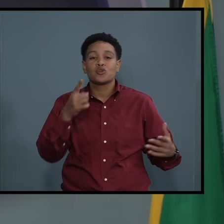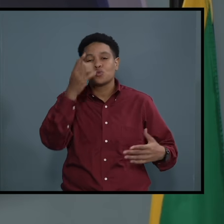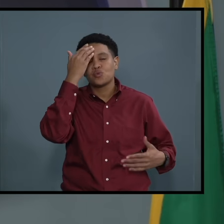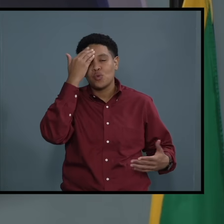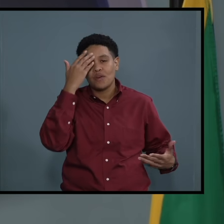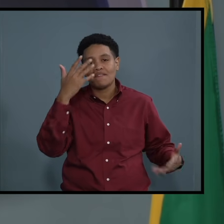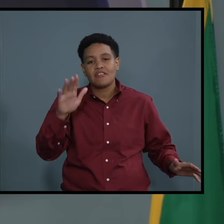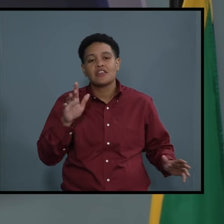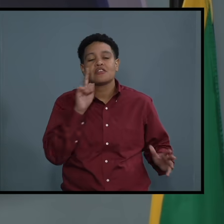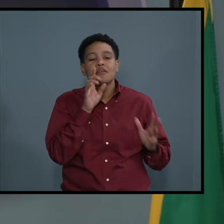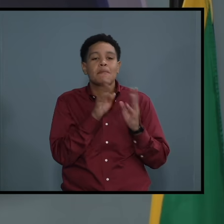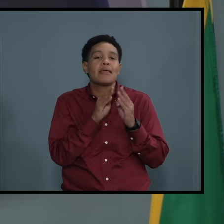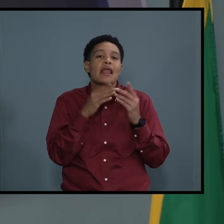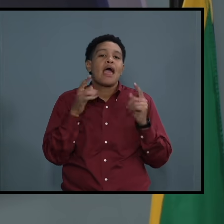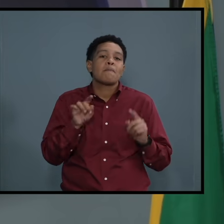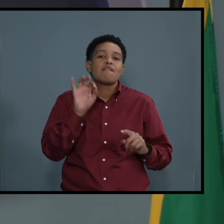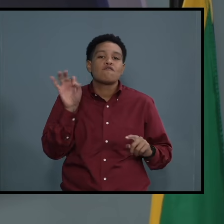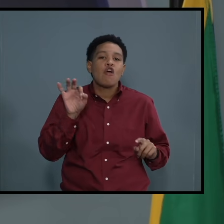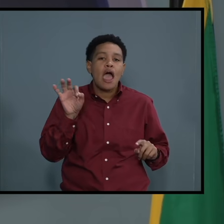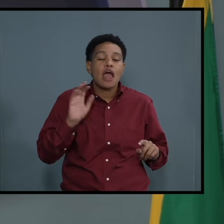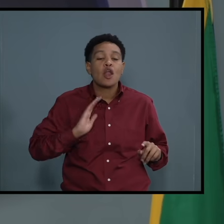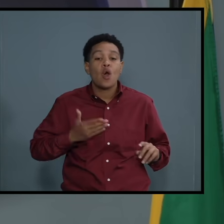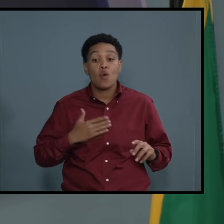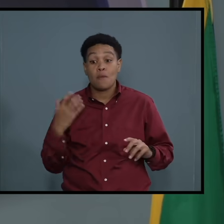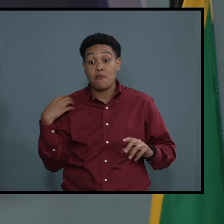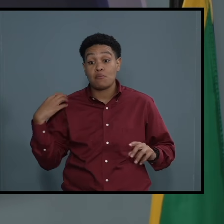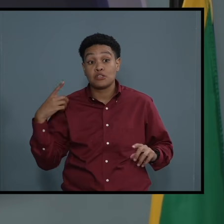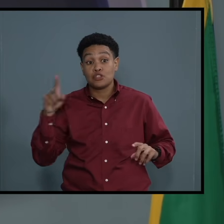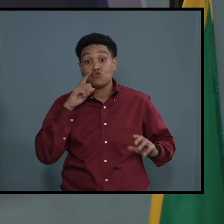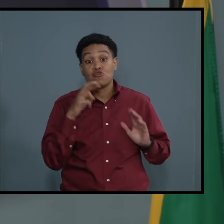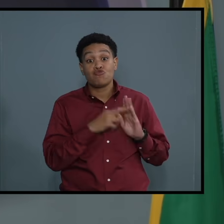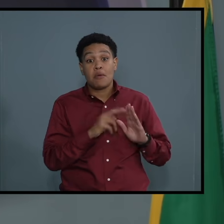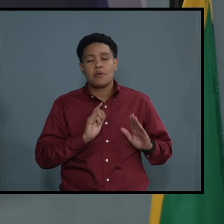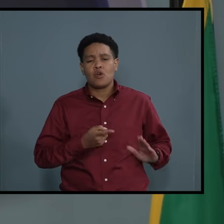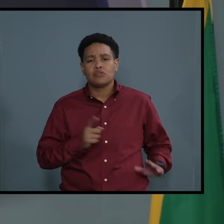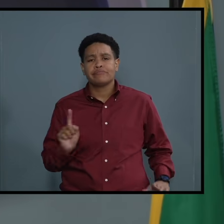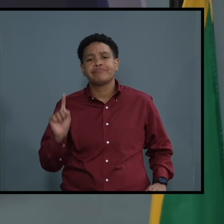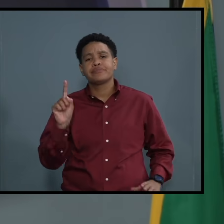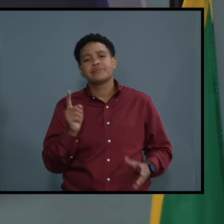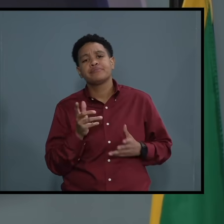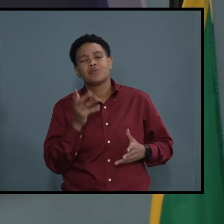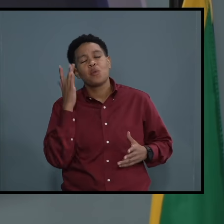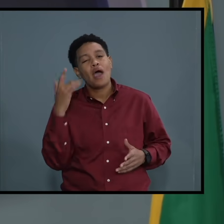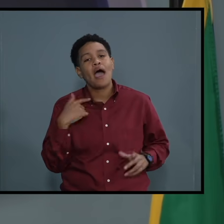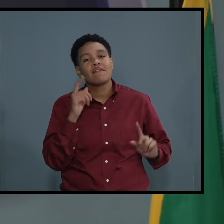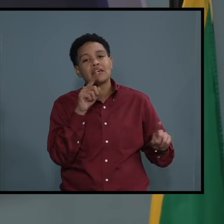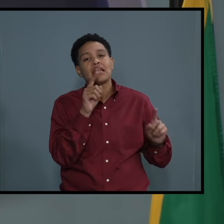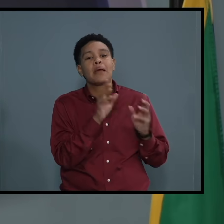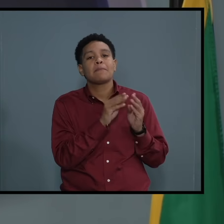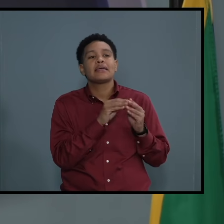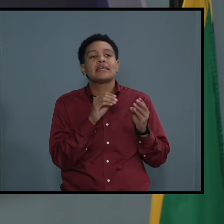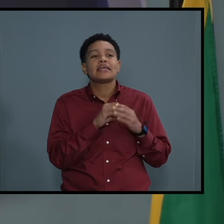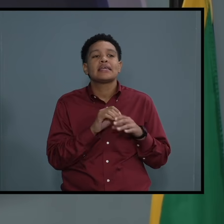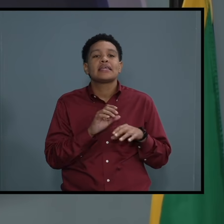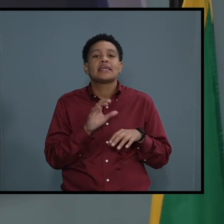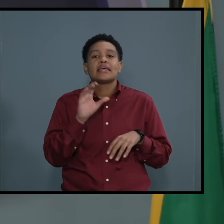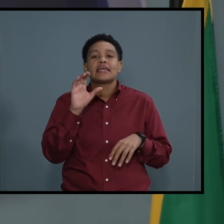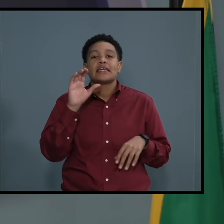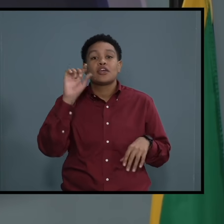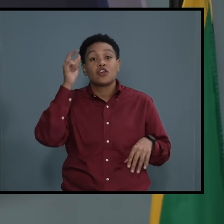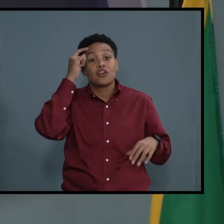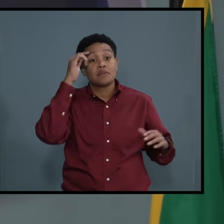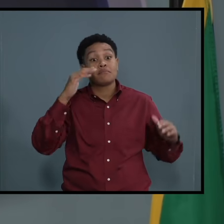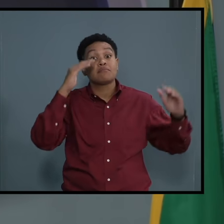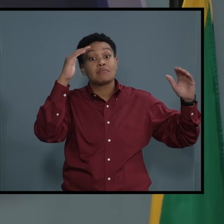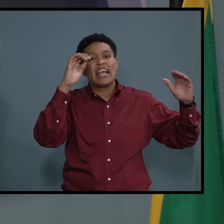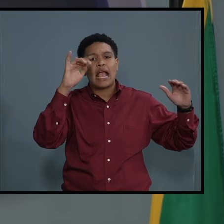voices. Meeting was held on Friday and our permanent secretary represented us because I had to attend a meeting of the cabinet